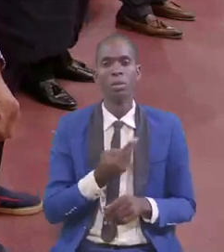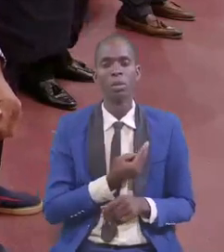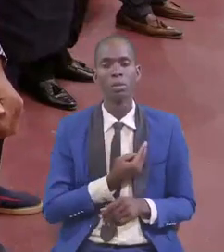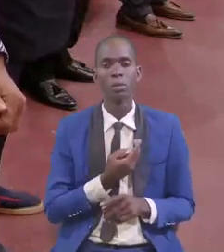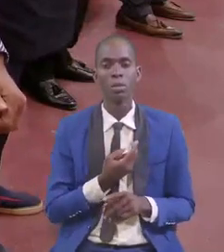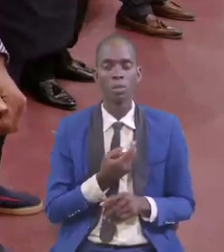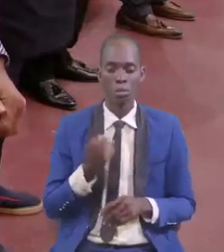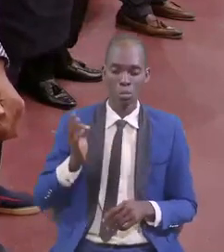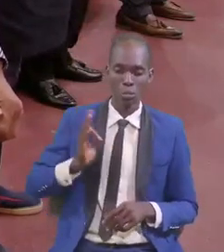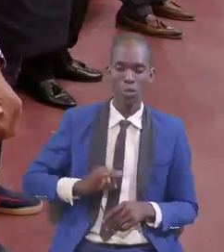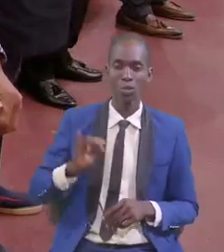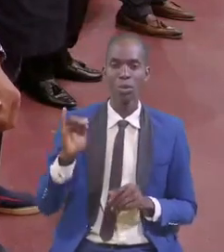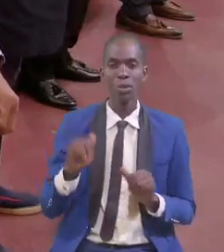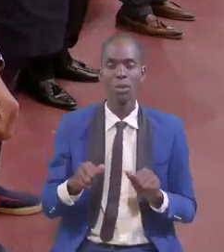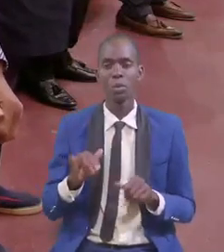profitably